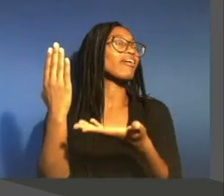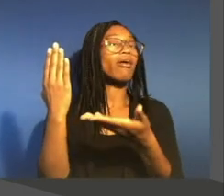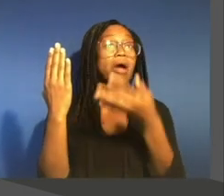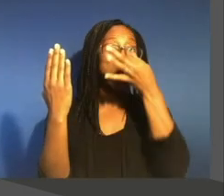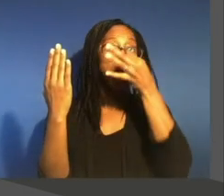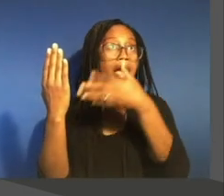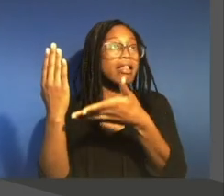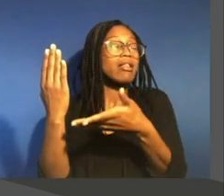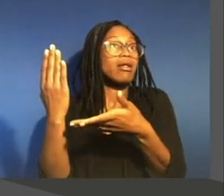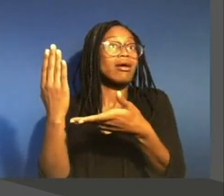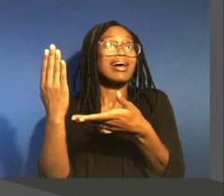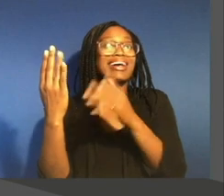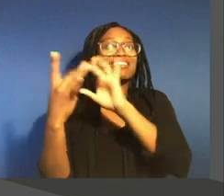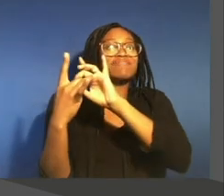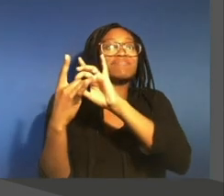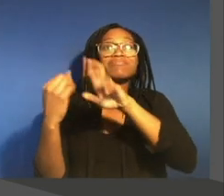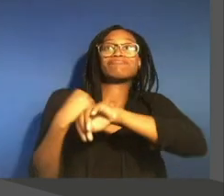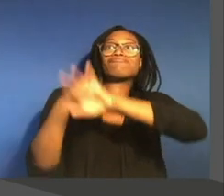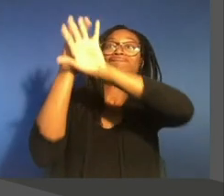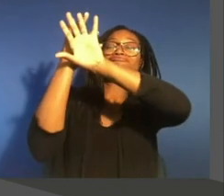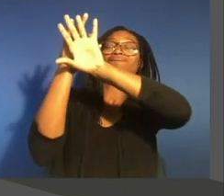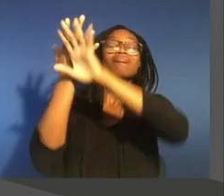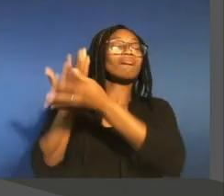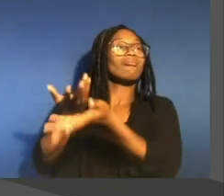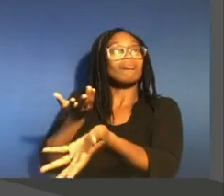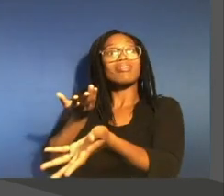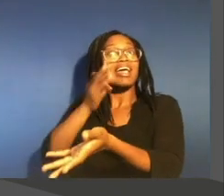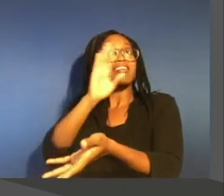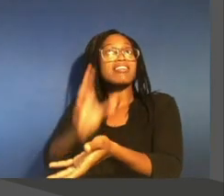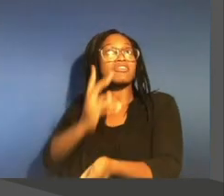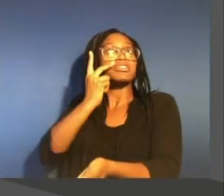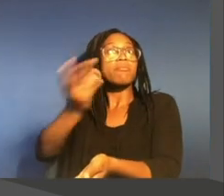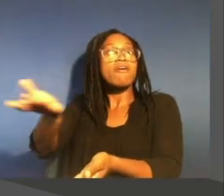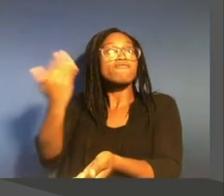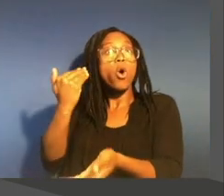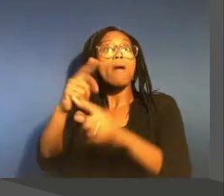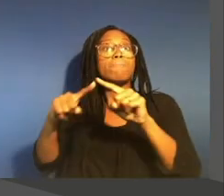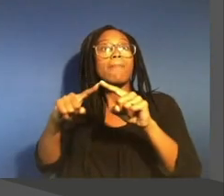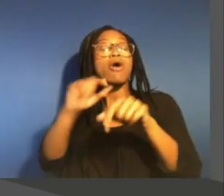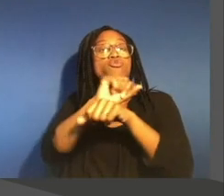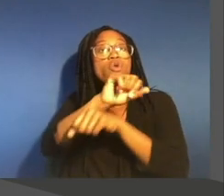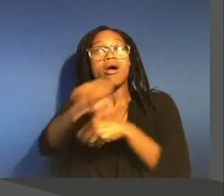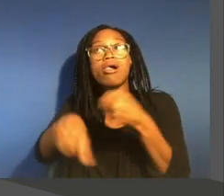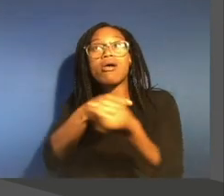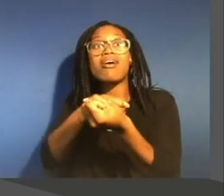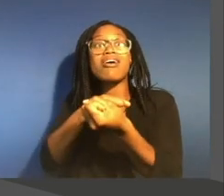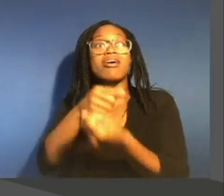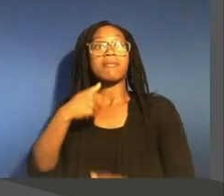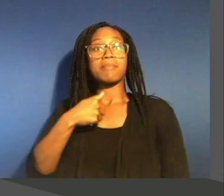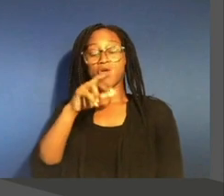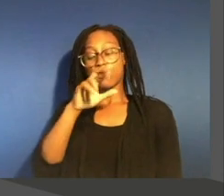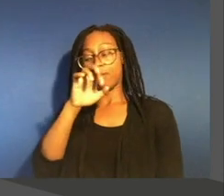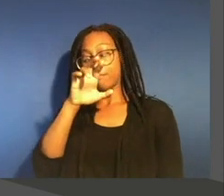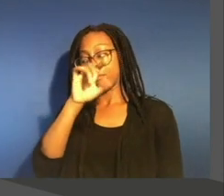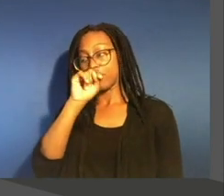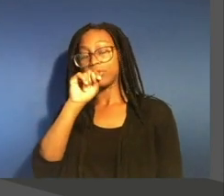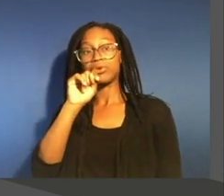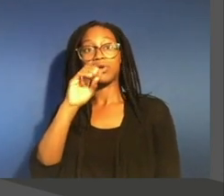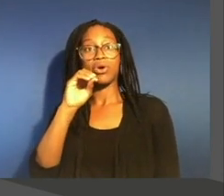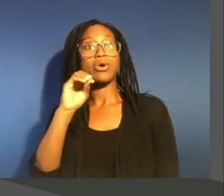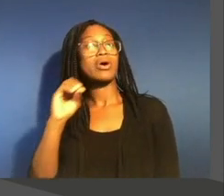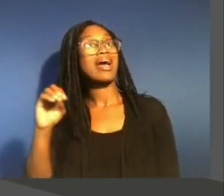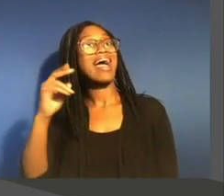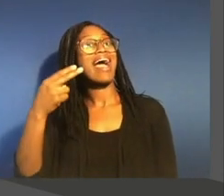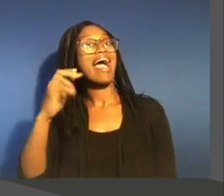virtually despite never having seen them. So me, Roberto, the entire hackathon team, we actually did not meet each other in